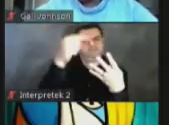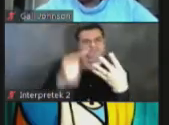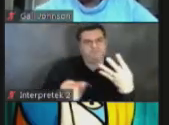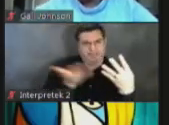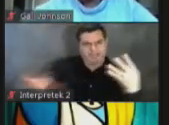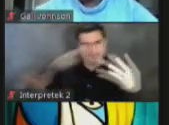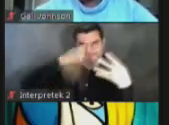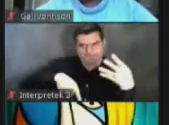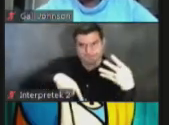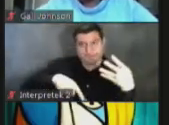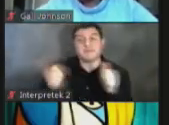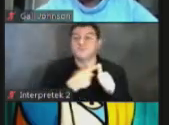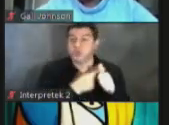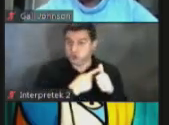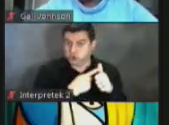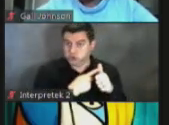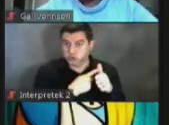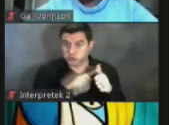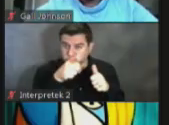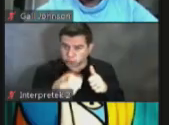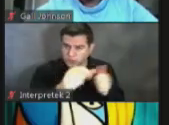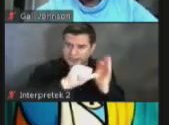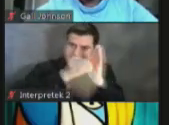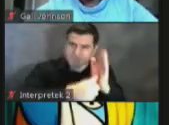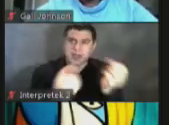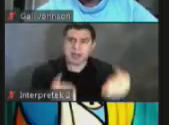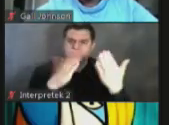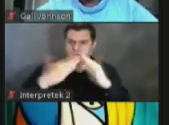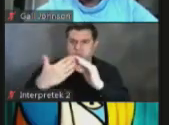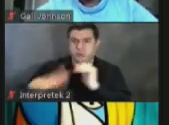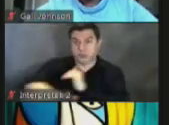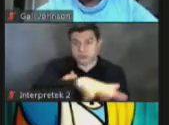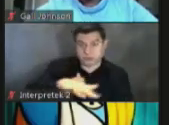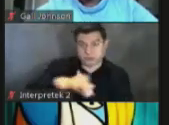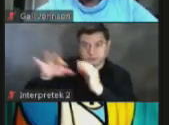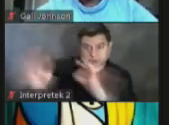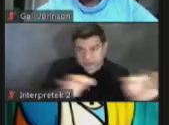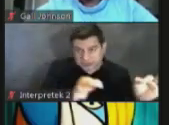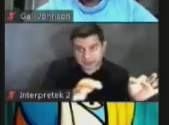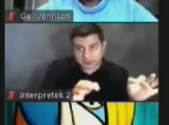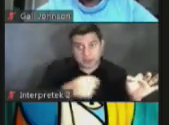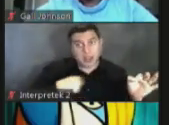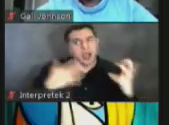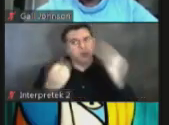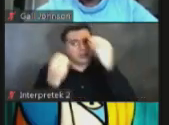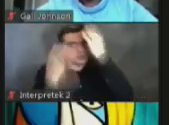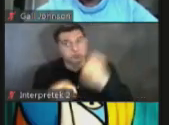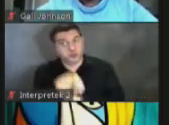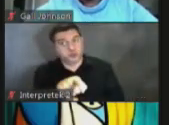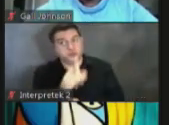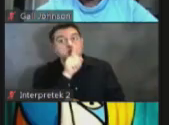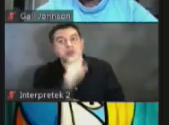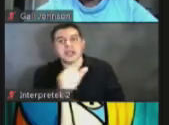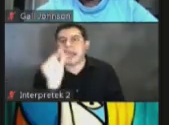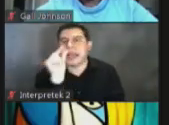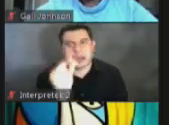how much community input you received, and I want to assure you, you received very little community input. I participated as an